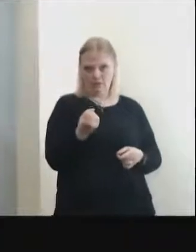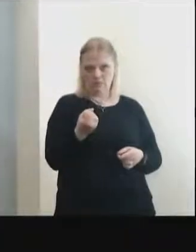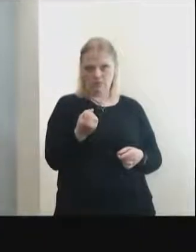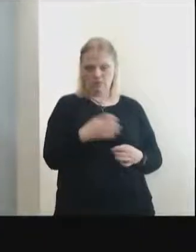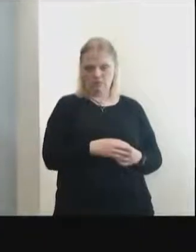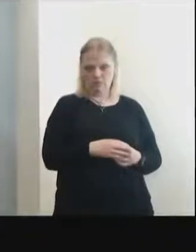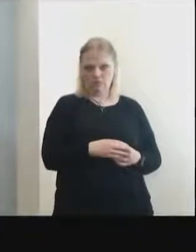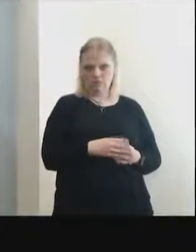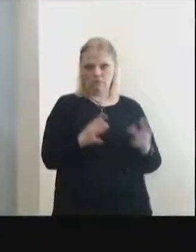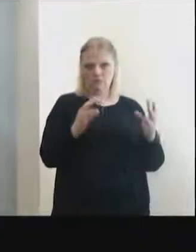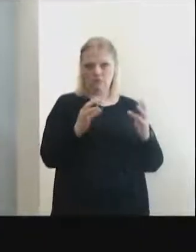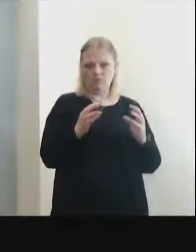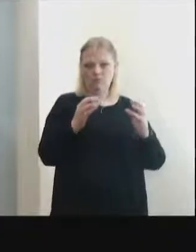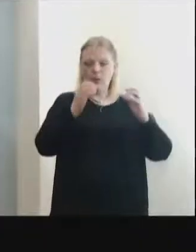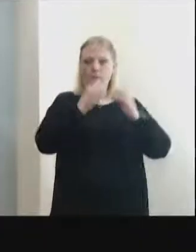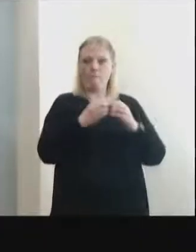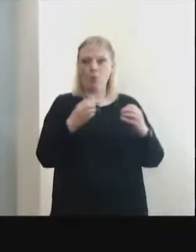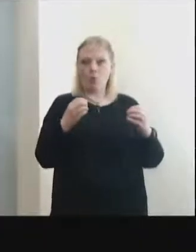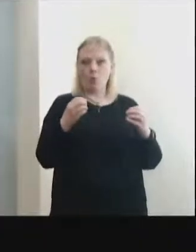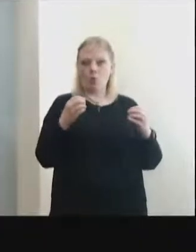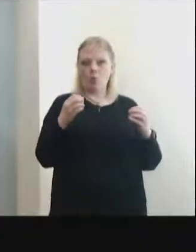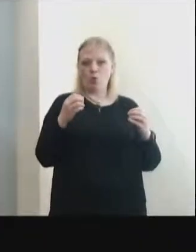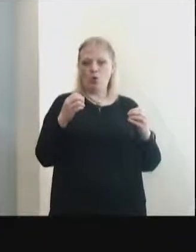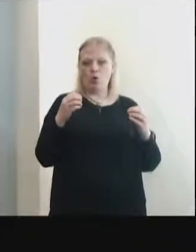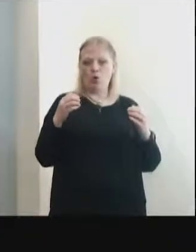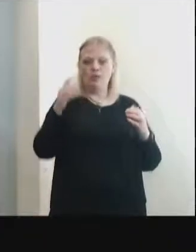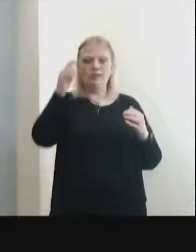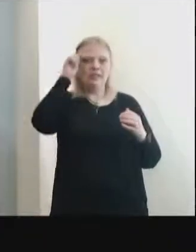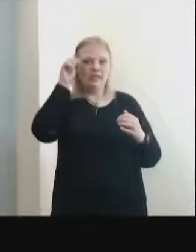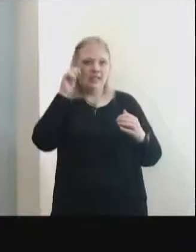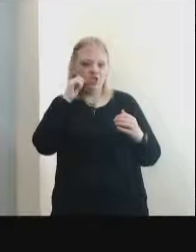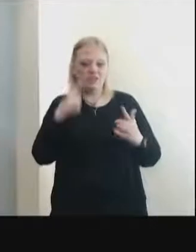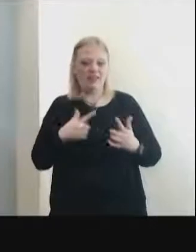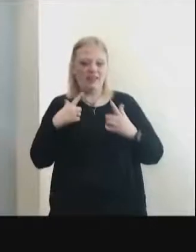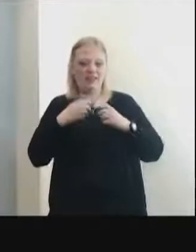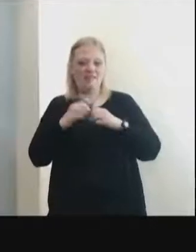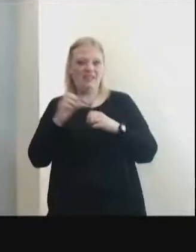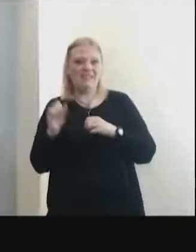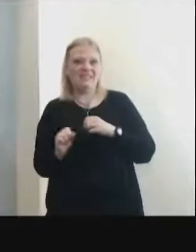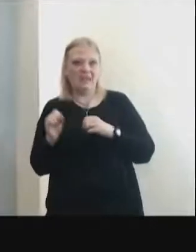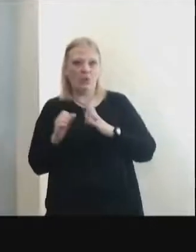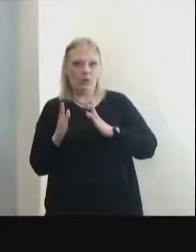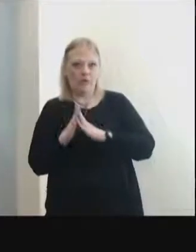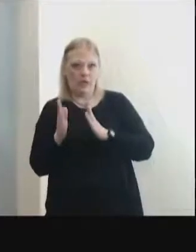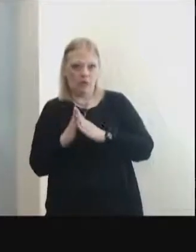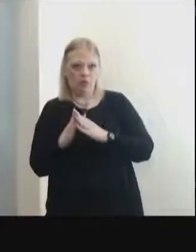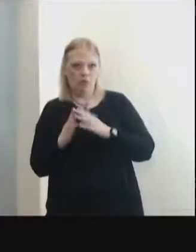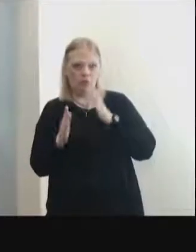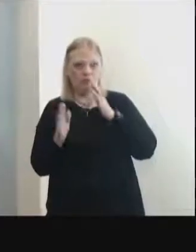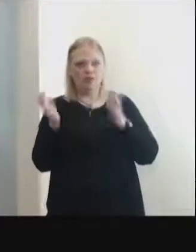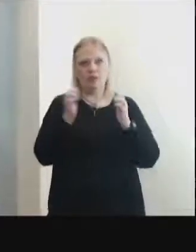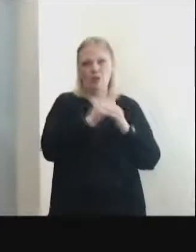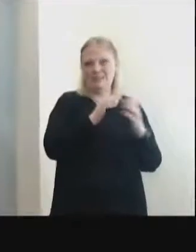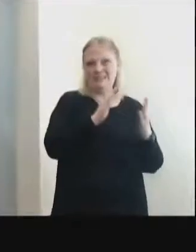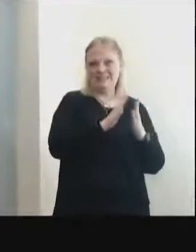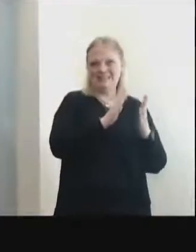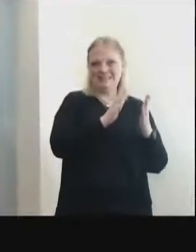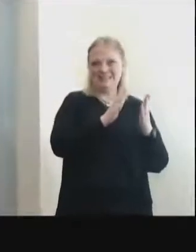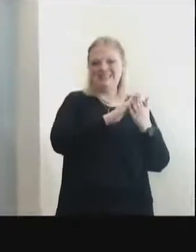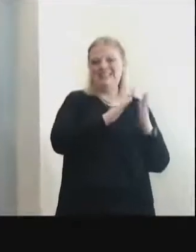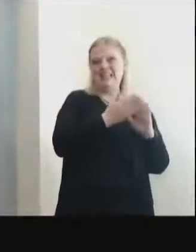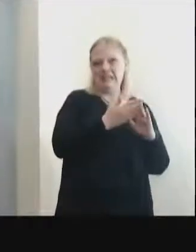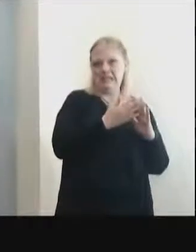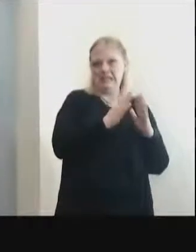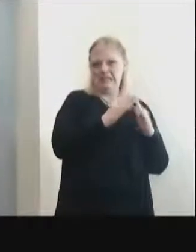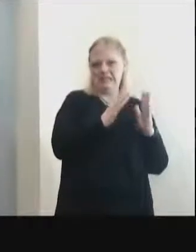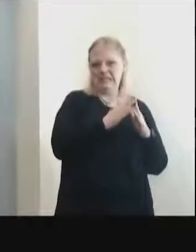more adolescents that live in the suburbs compared to the city. So our suburban sites had a little bit higher numbers of 16 and